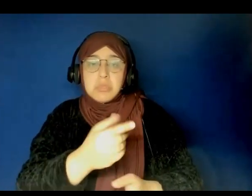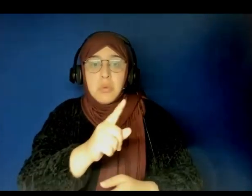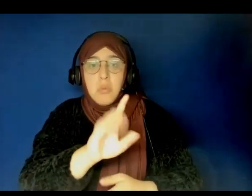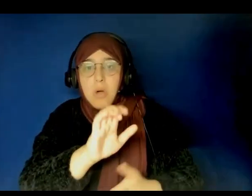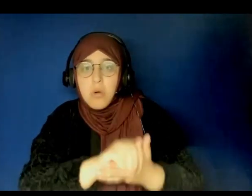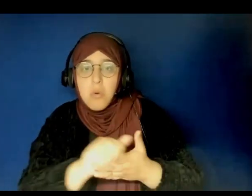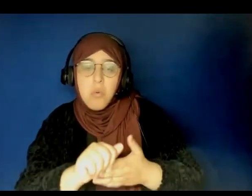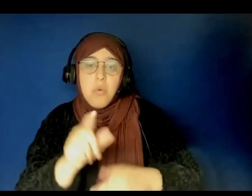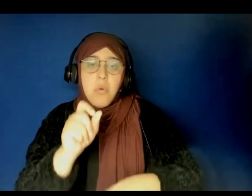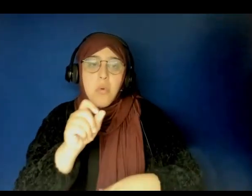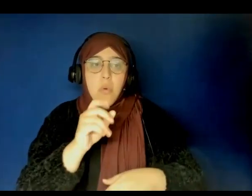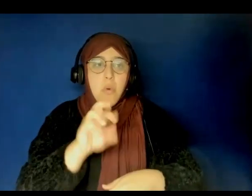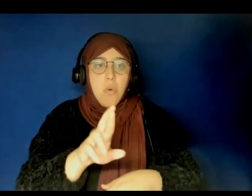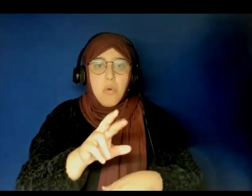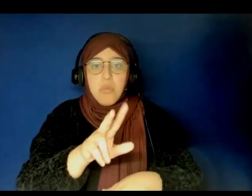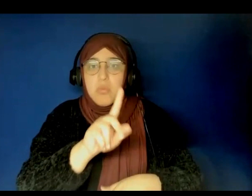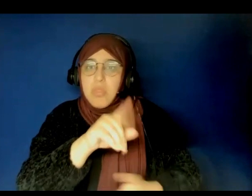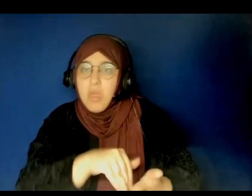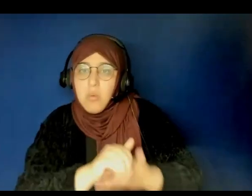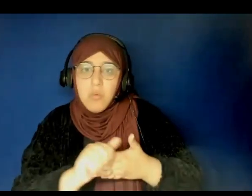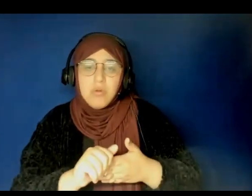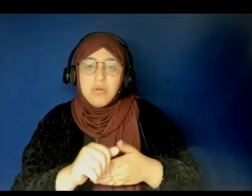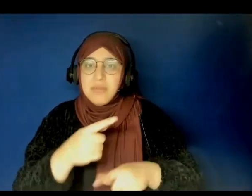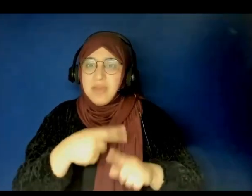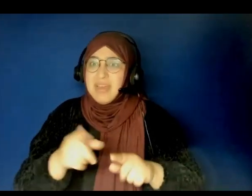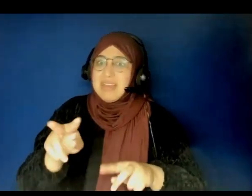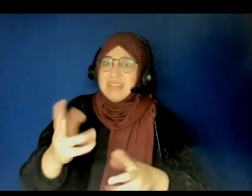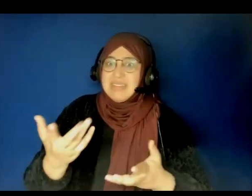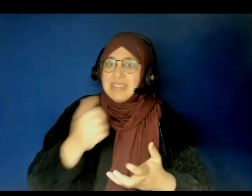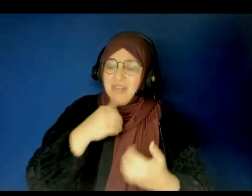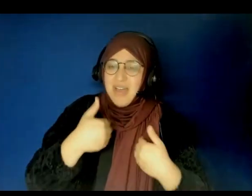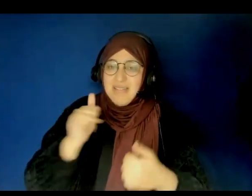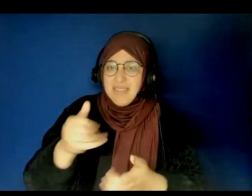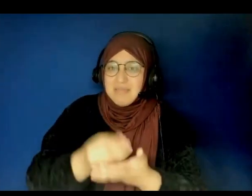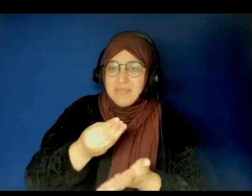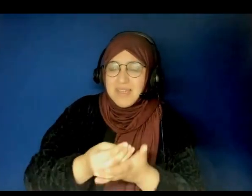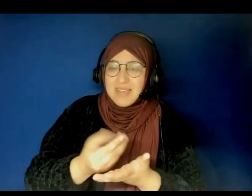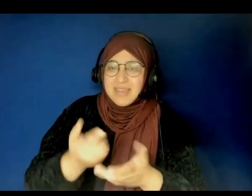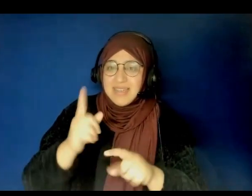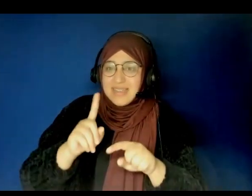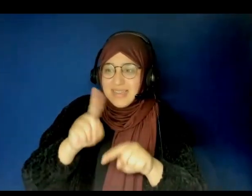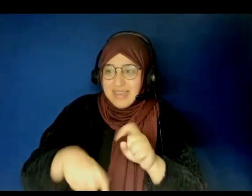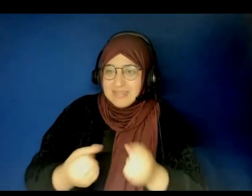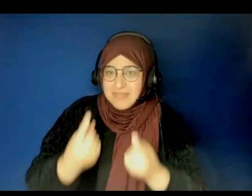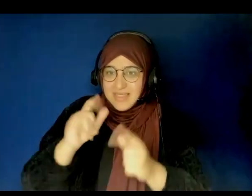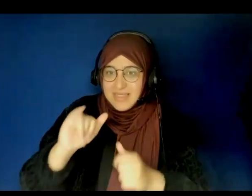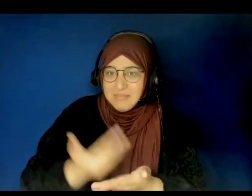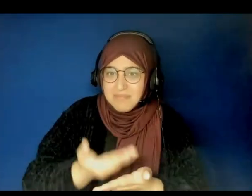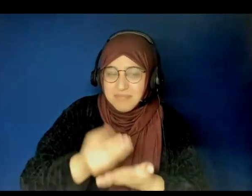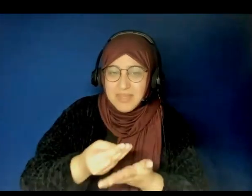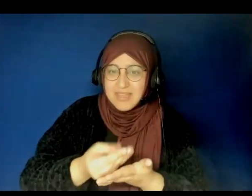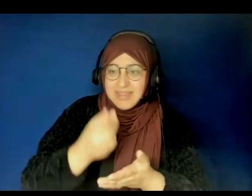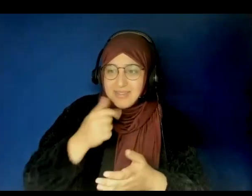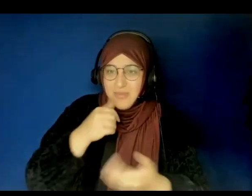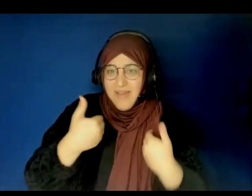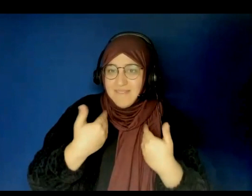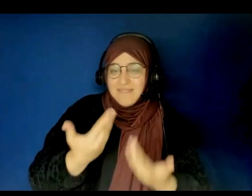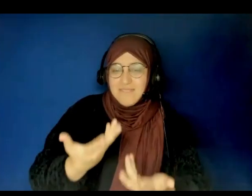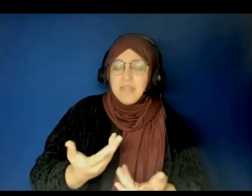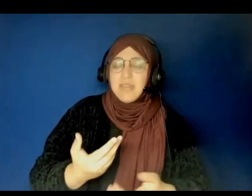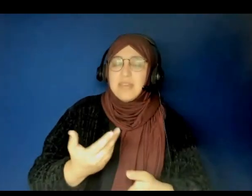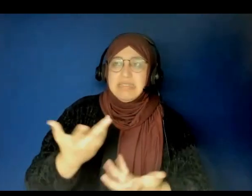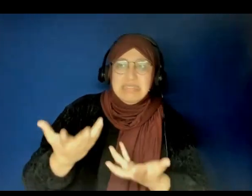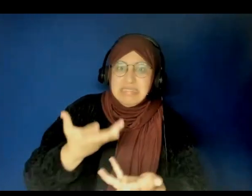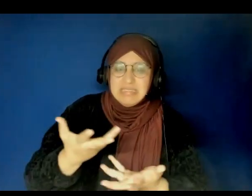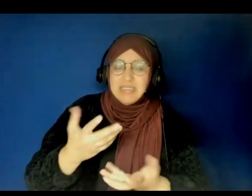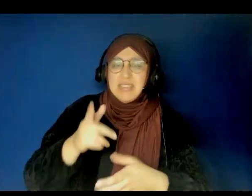of dollars, when in reality you don't have that money or don't want to spend that much because you don't have that much. Thirdly, you can use an